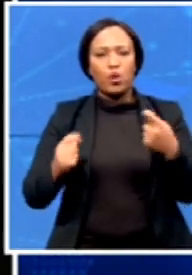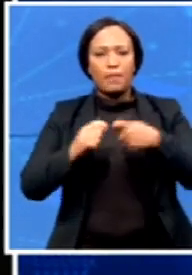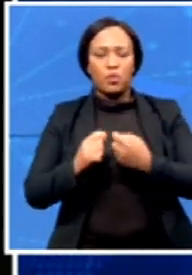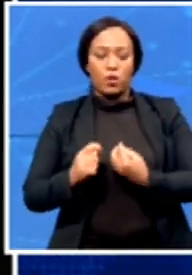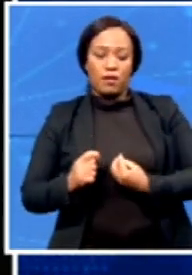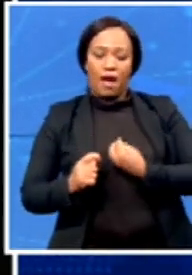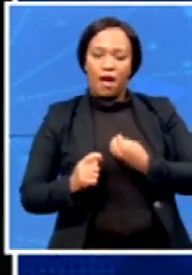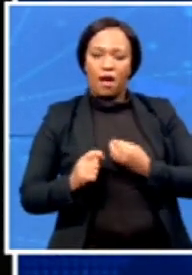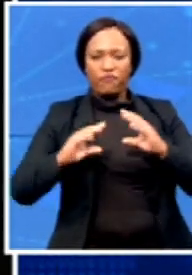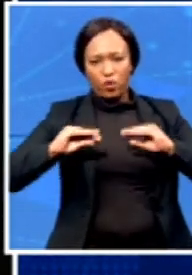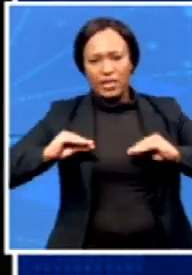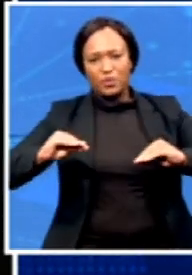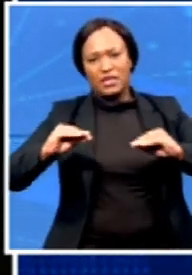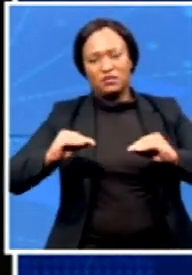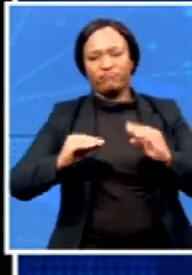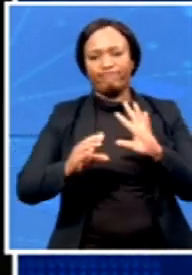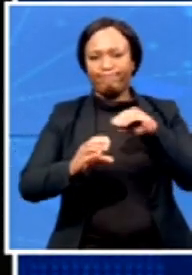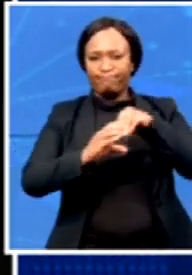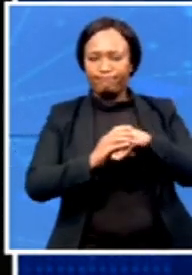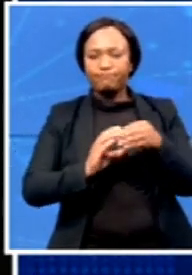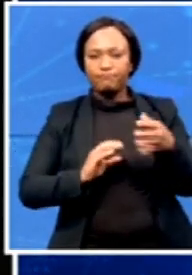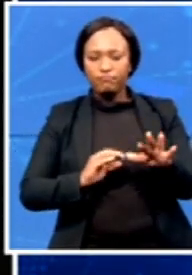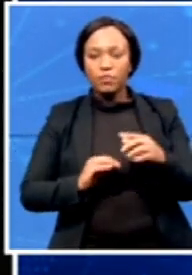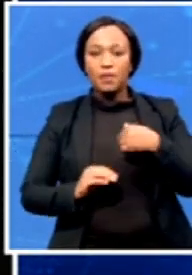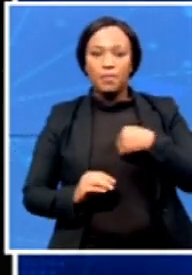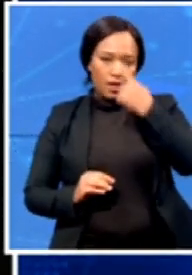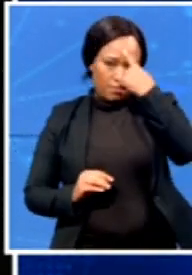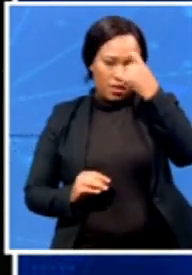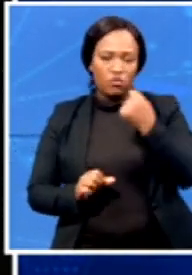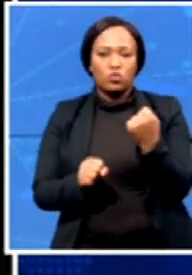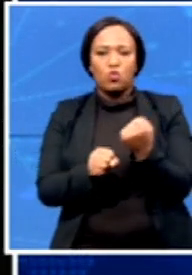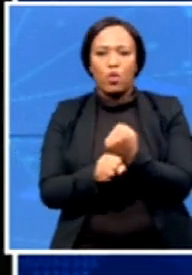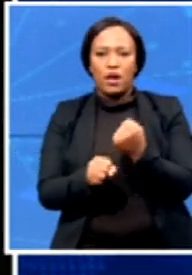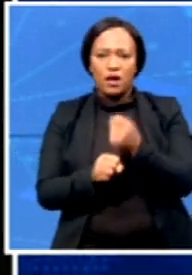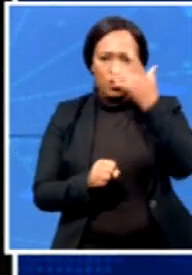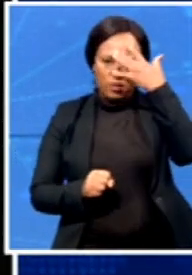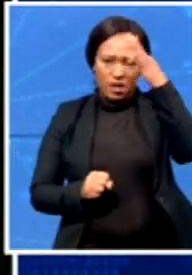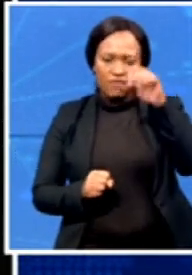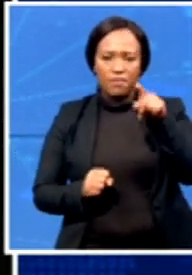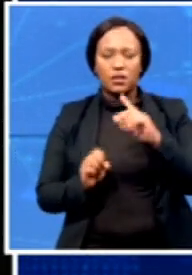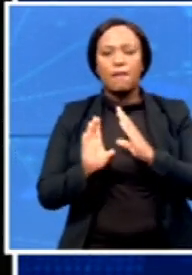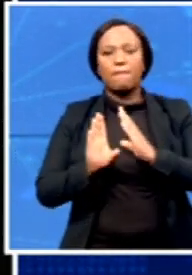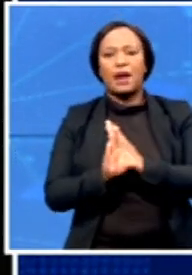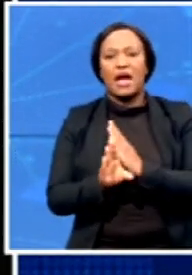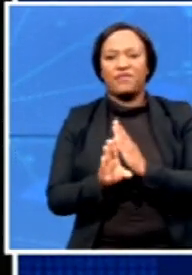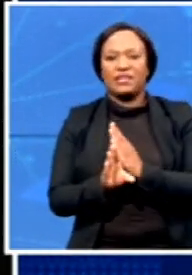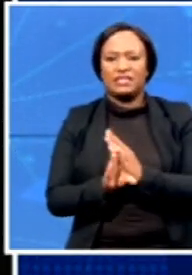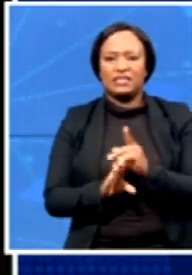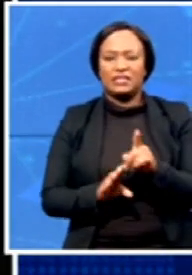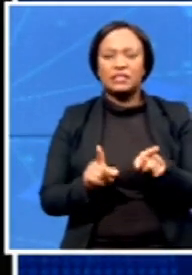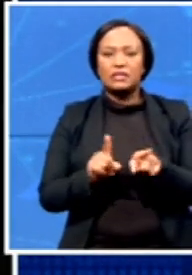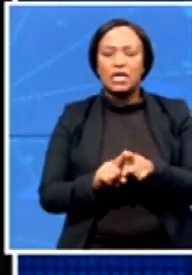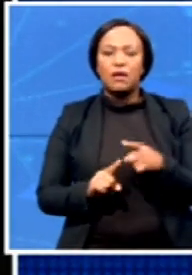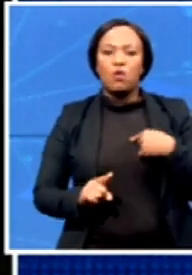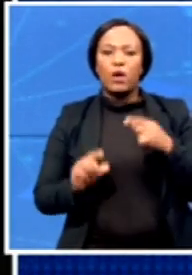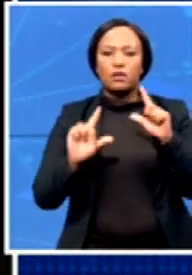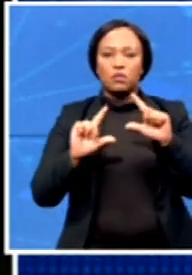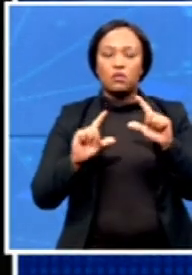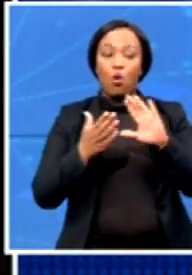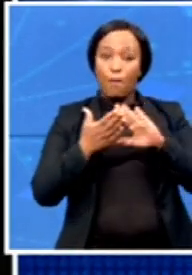need to work with government, with private sector, and with the community at large, and really focus